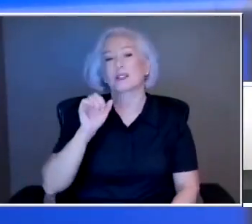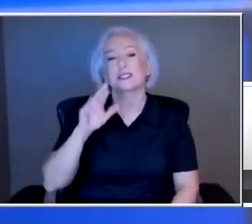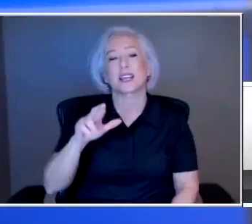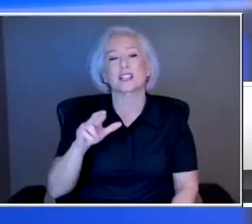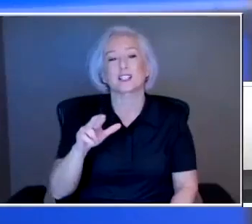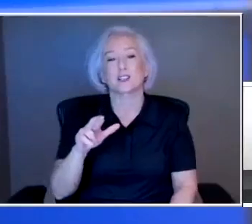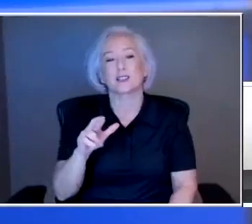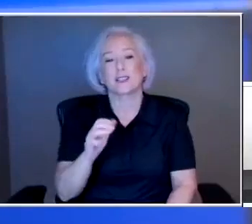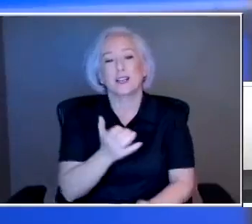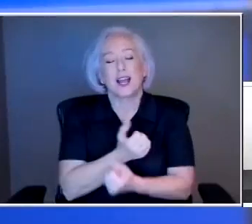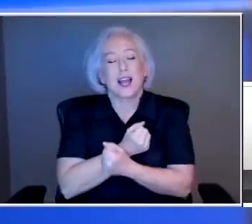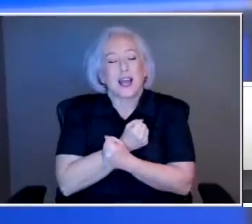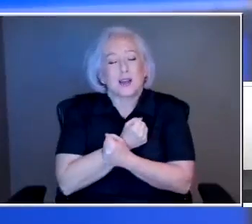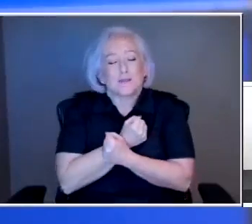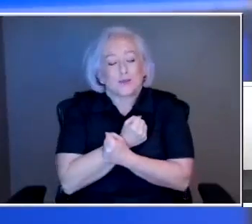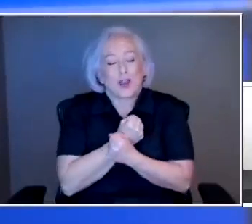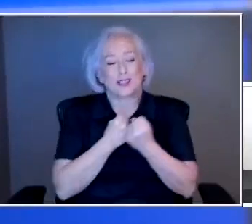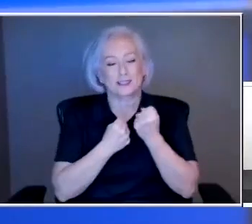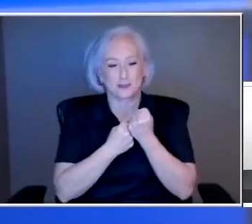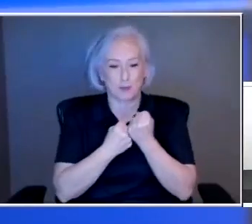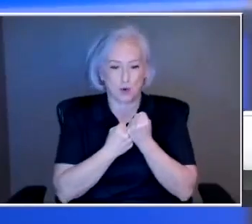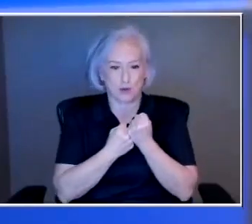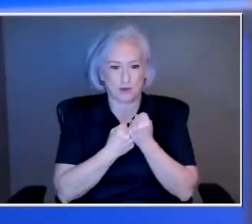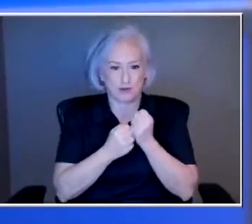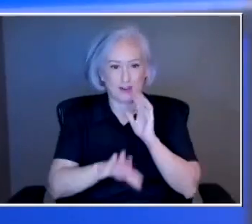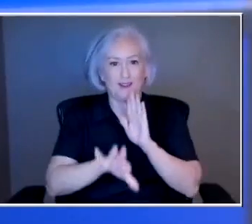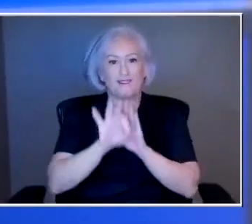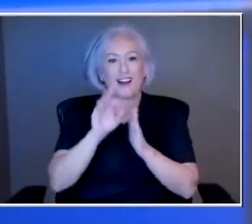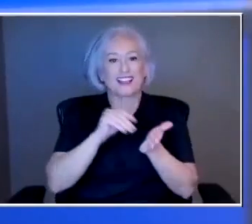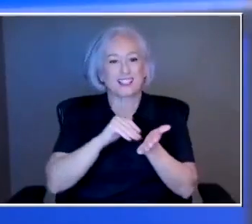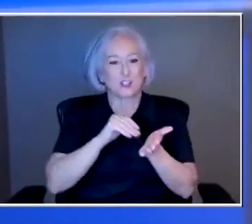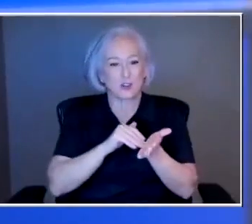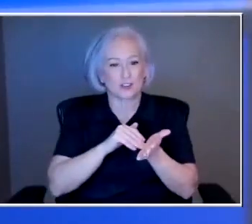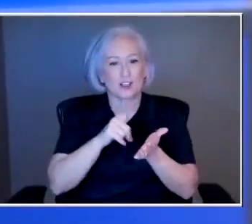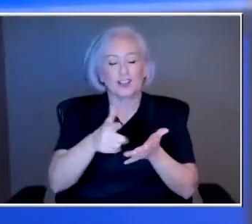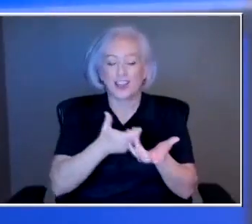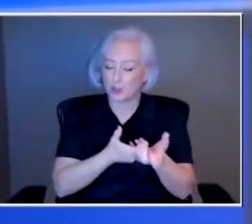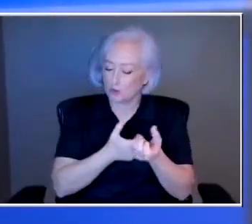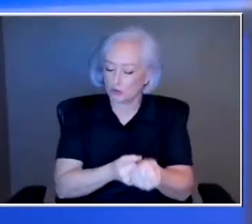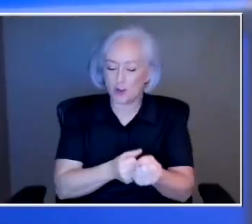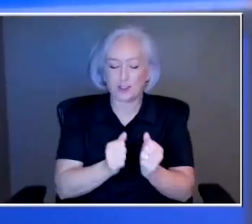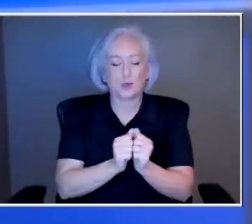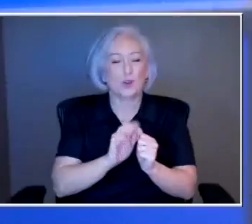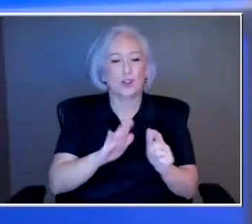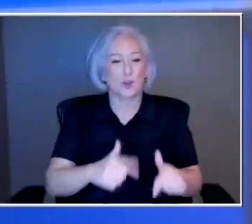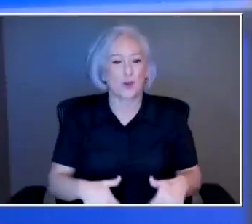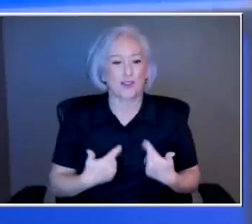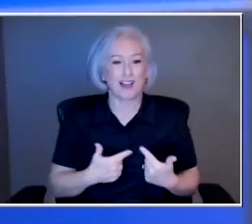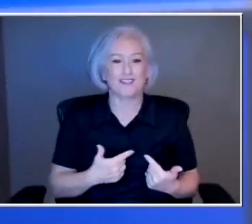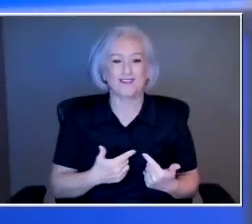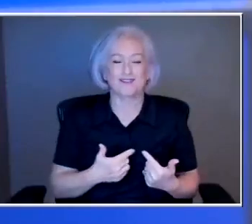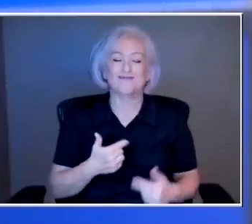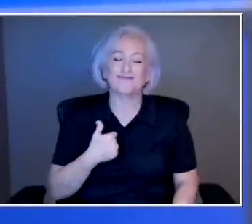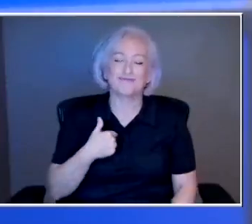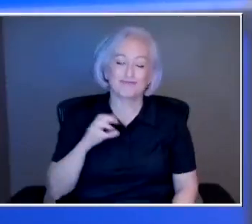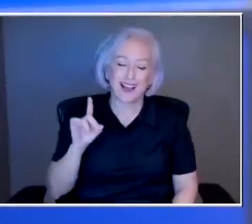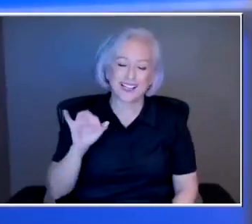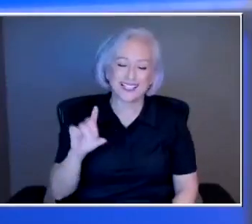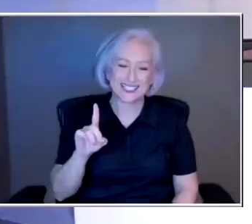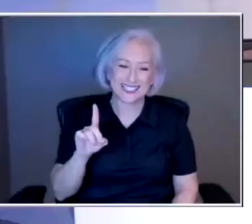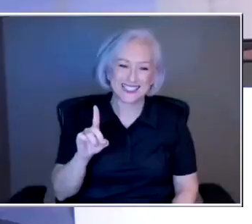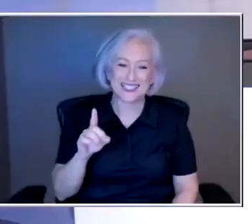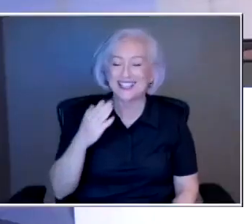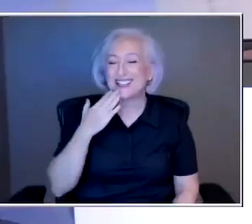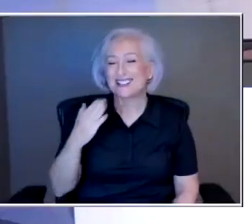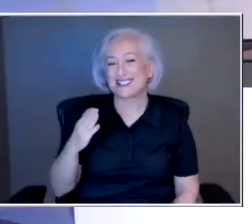you. Find a doctor who you can trust with your life, and I did, and thank you, Dr. Sharma. And do your self-exams. Yes.